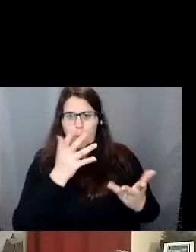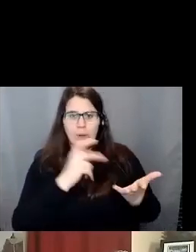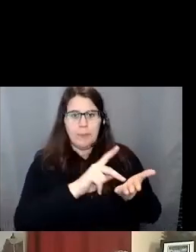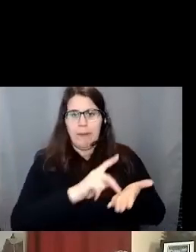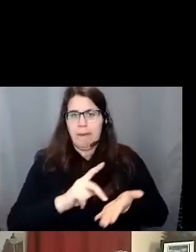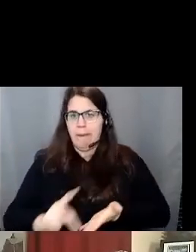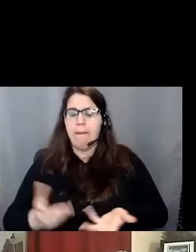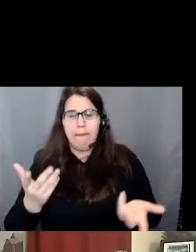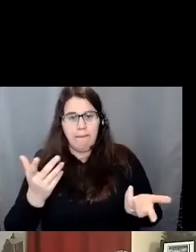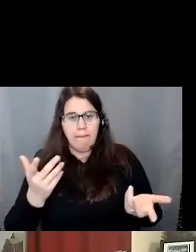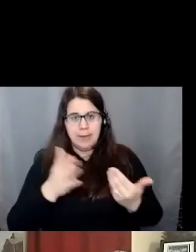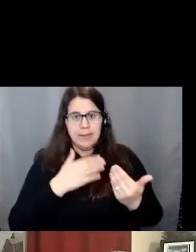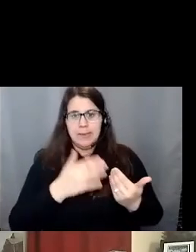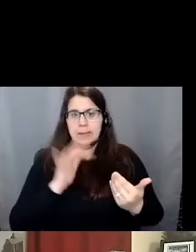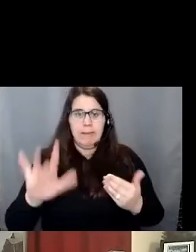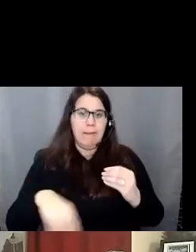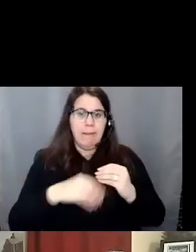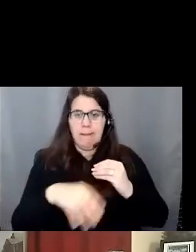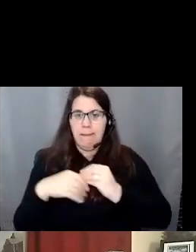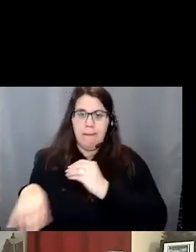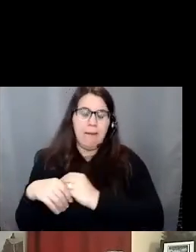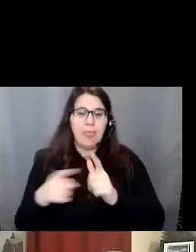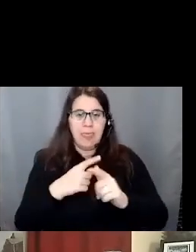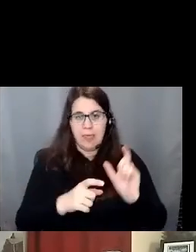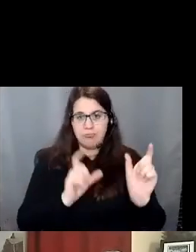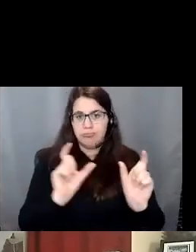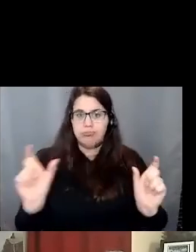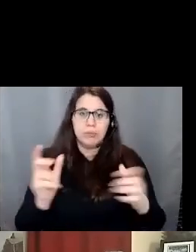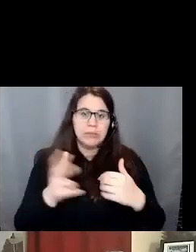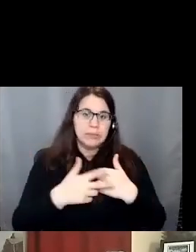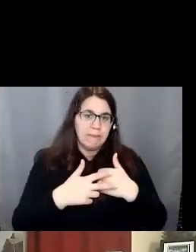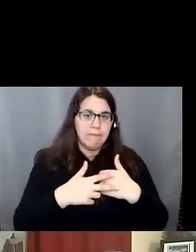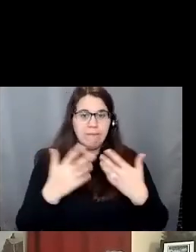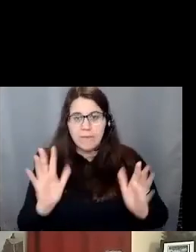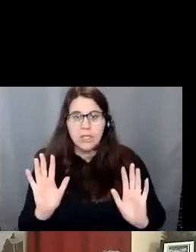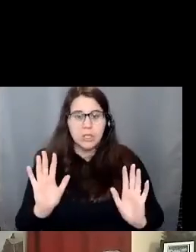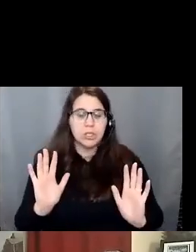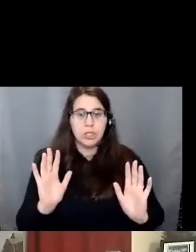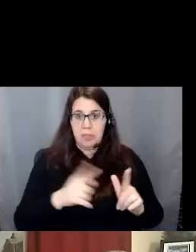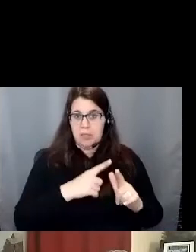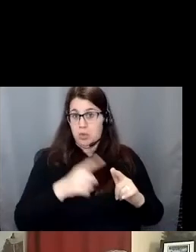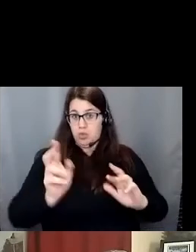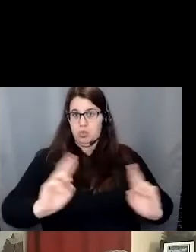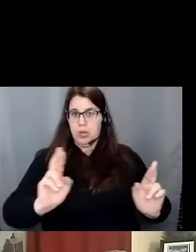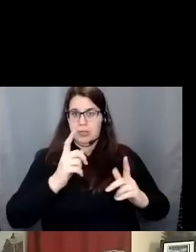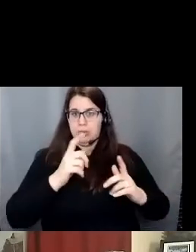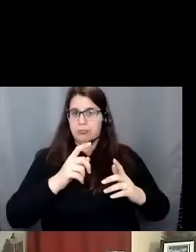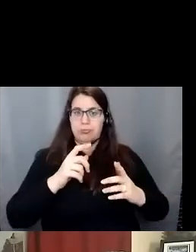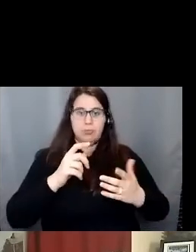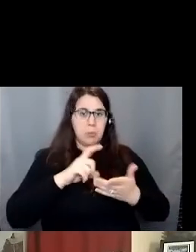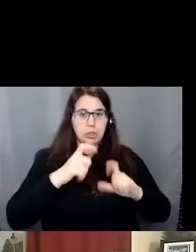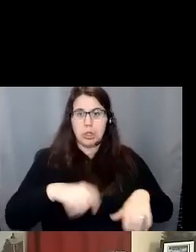recipients. Very handy. You go in and you add them so that they're already in the system. And then when you go to make that check payment, you just select which one you've